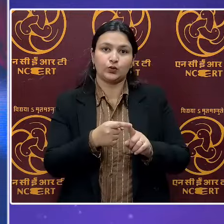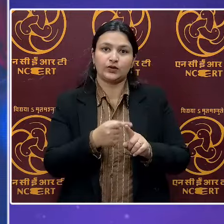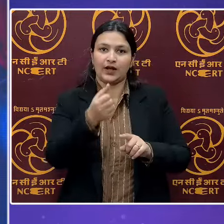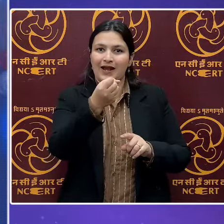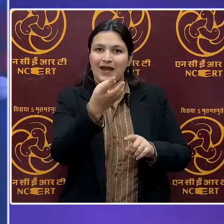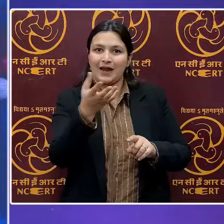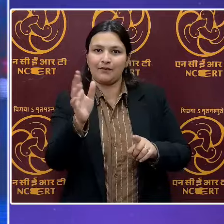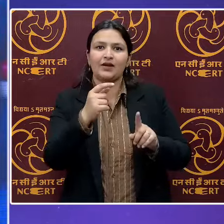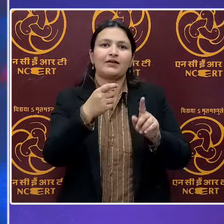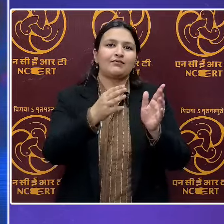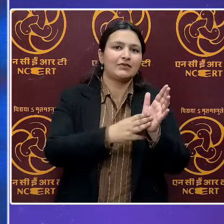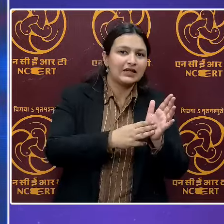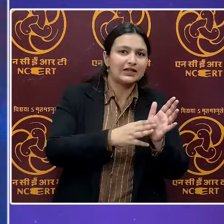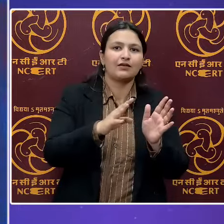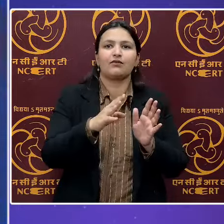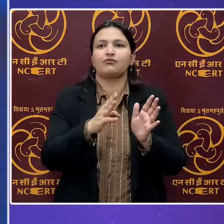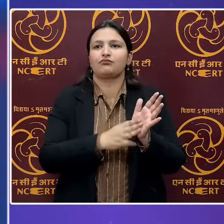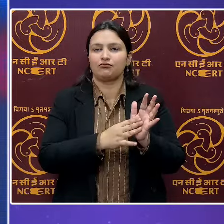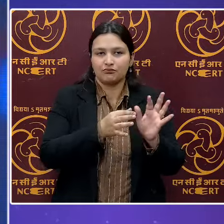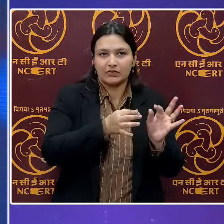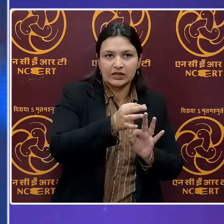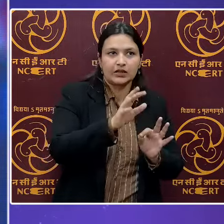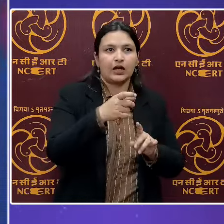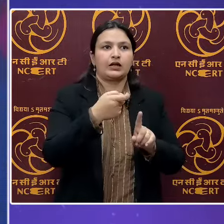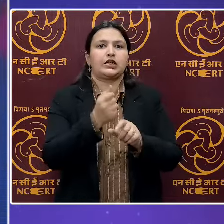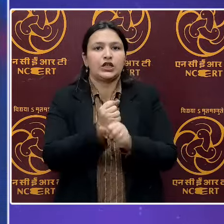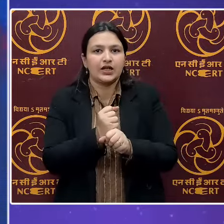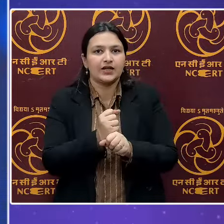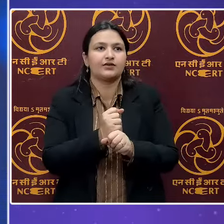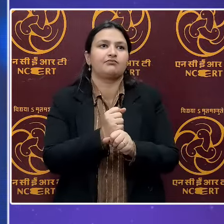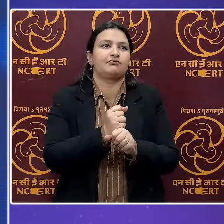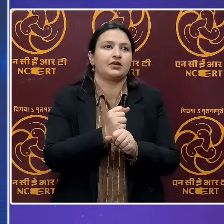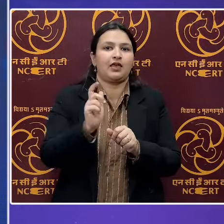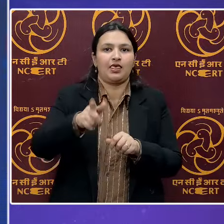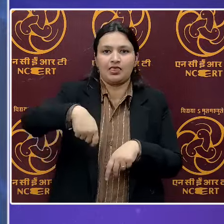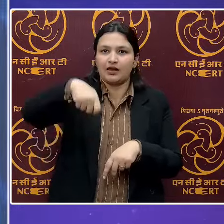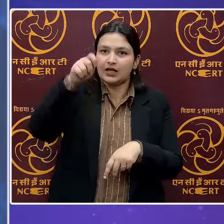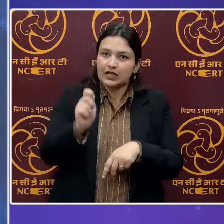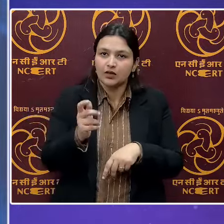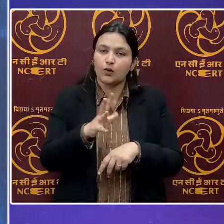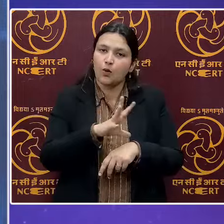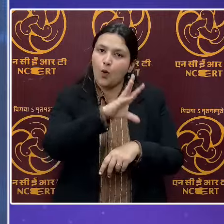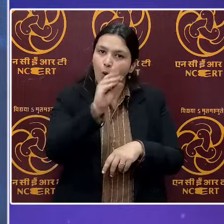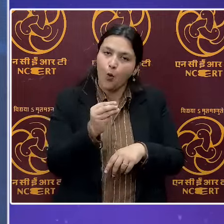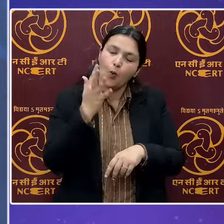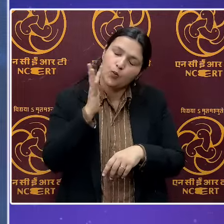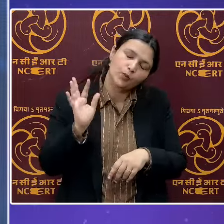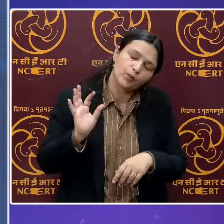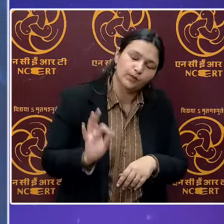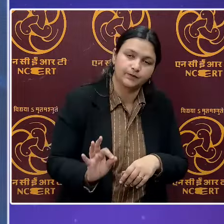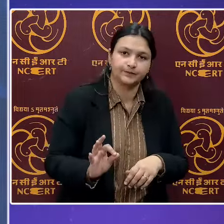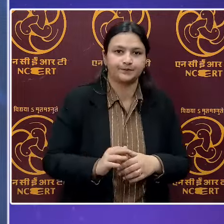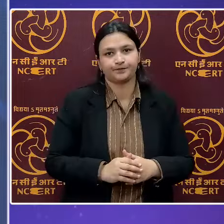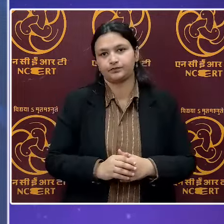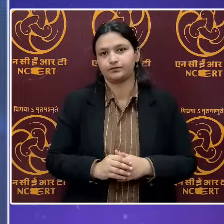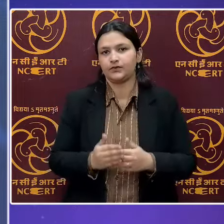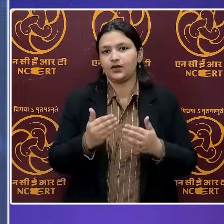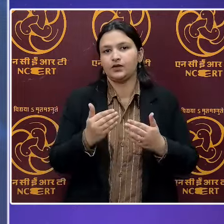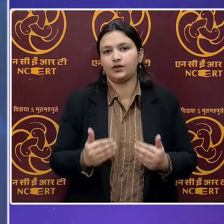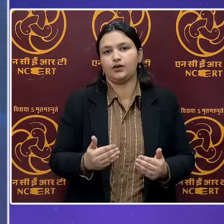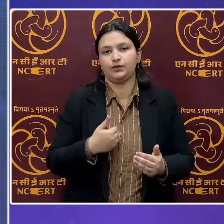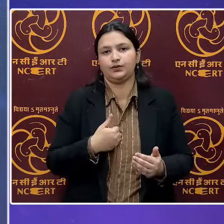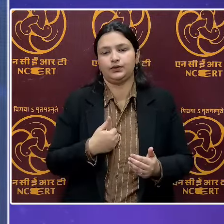your answer will not be considered perfectly correct. Okay. Okay now. Now, how do you find out the